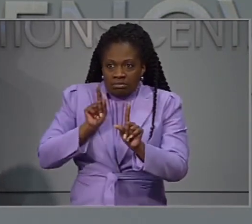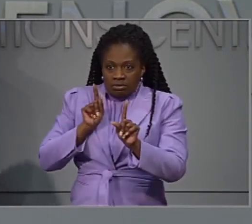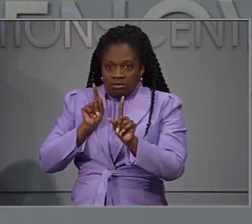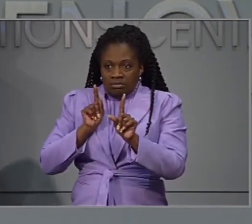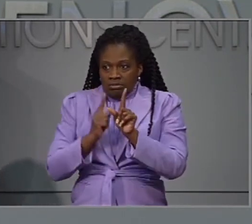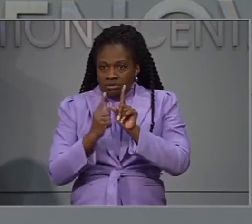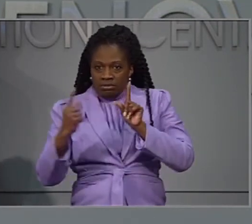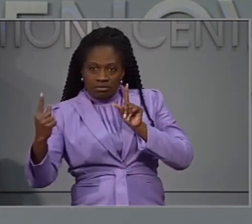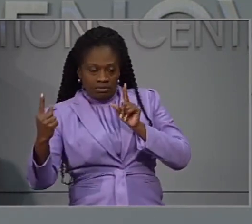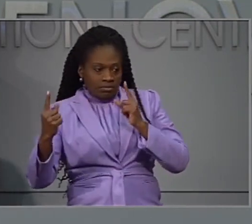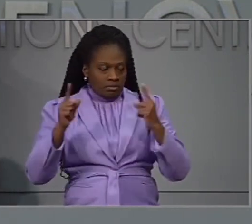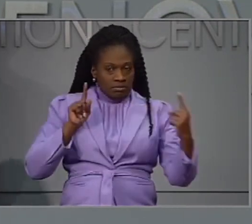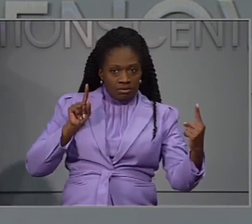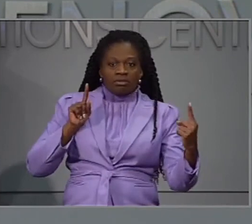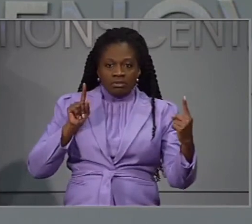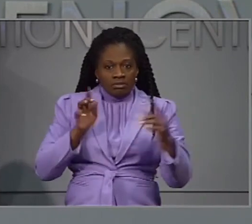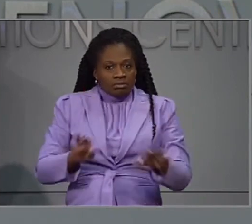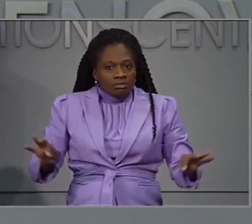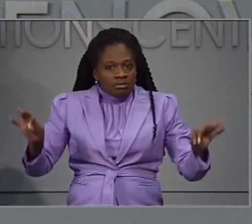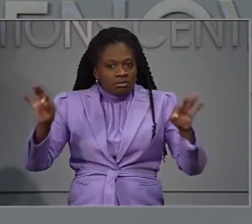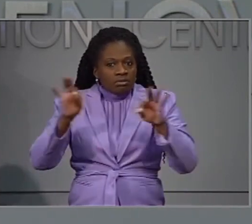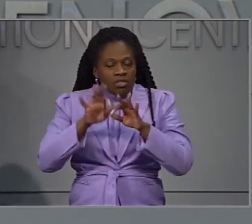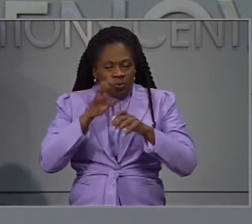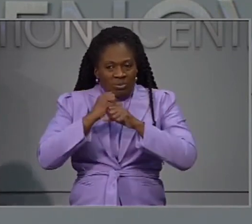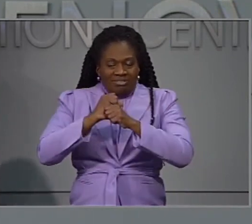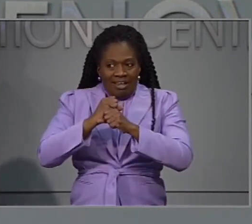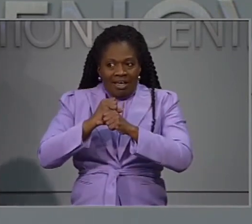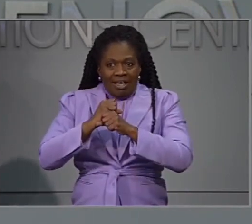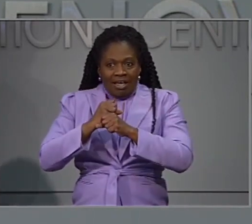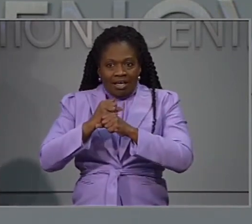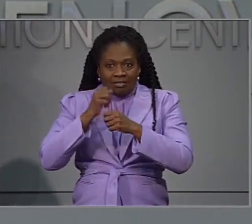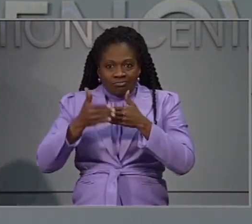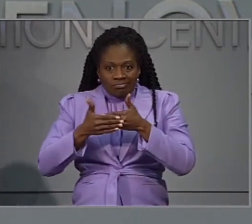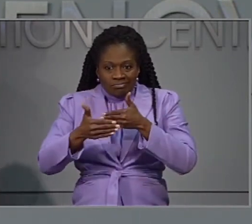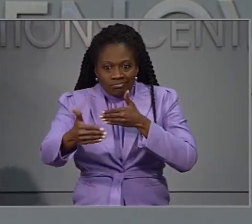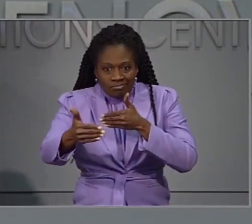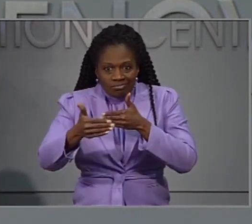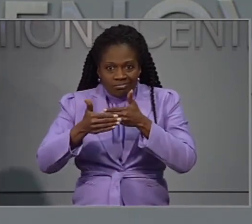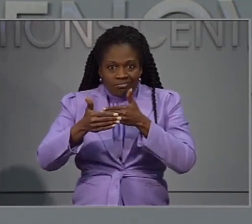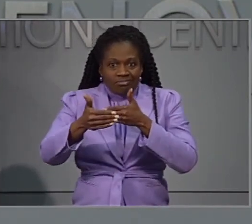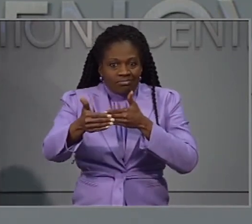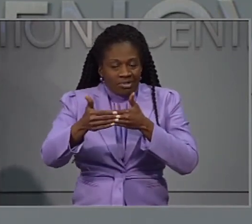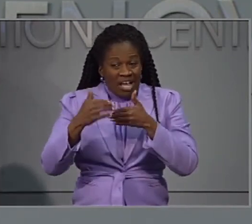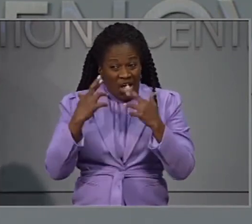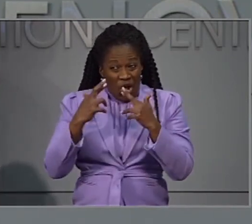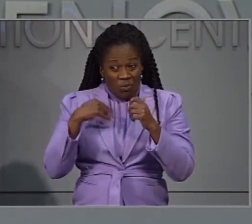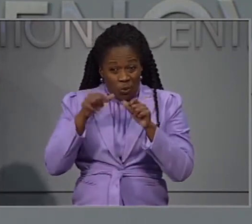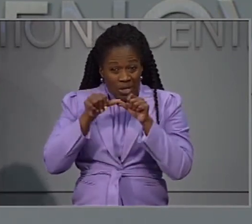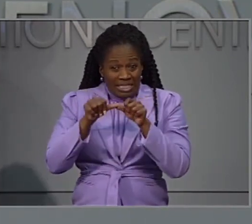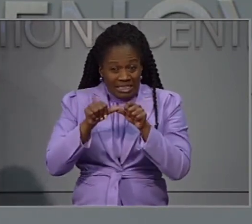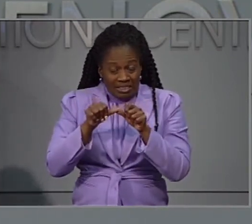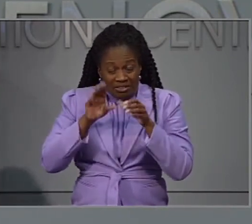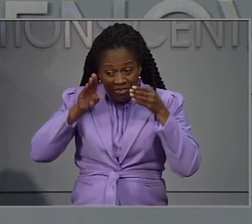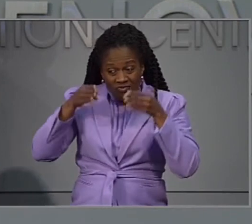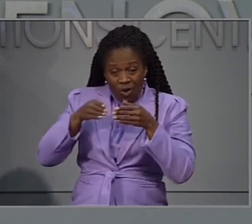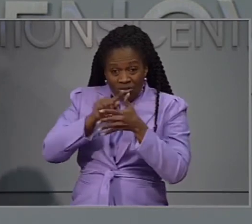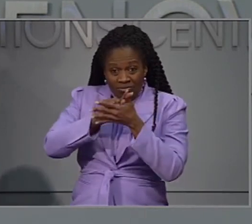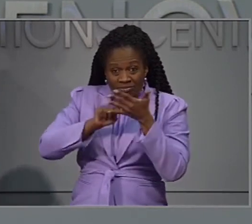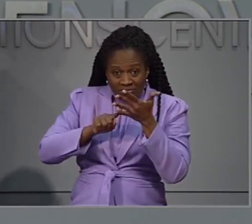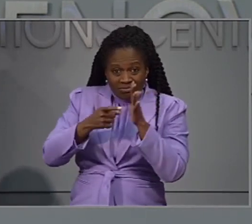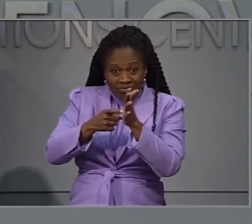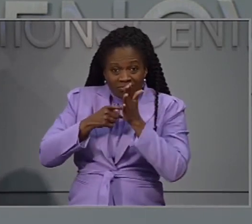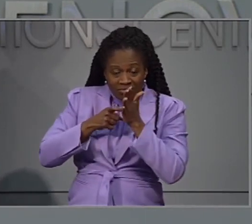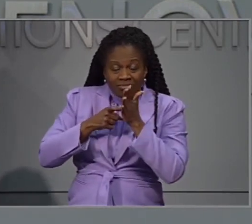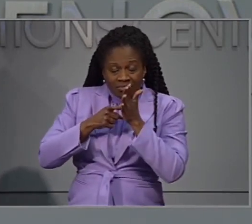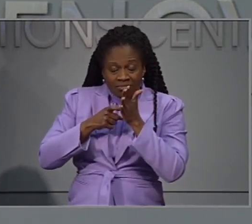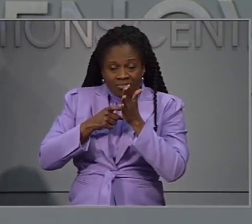as much as possible. Those are the things that are going to protect us over the long term. So those are the things I hope will continue to focus on